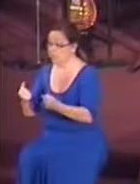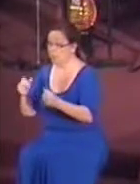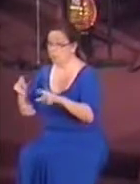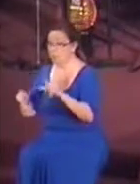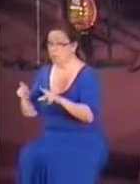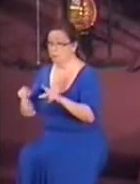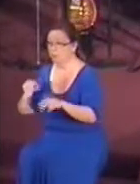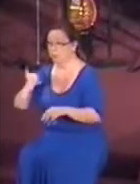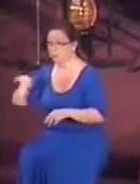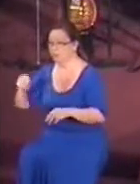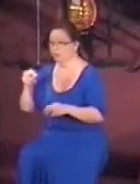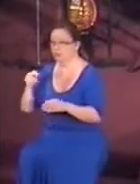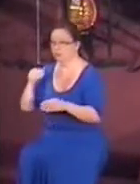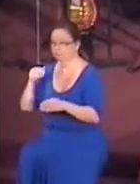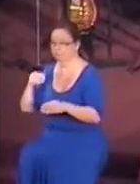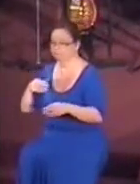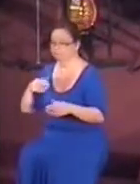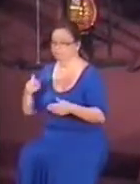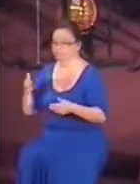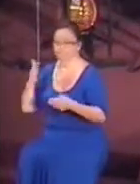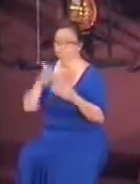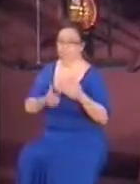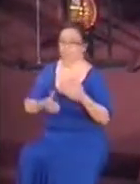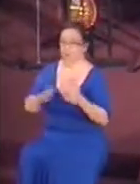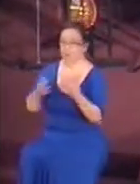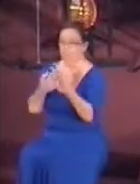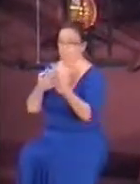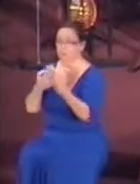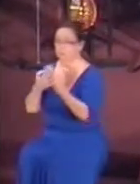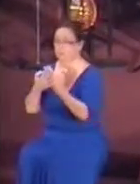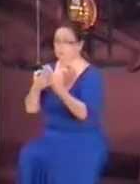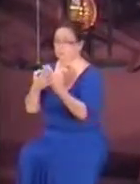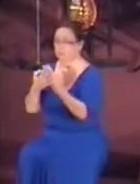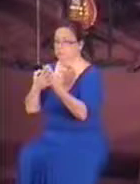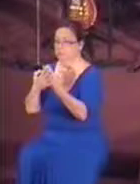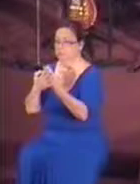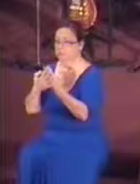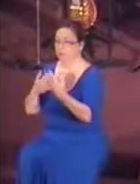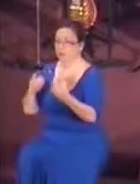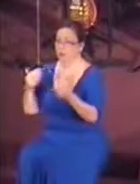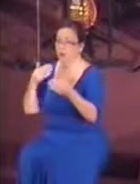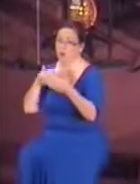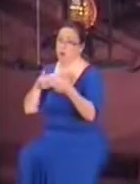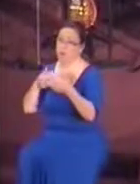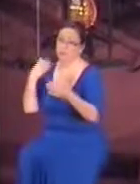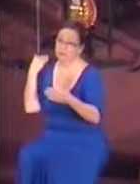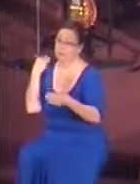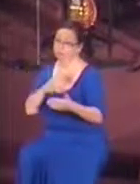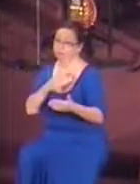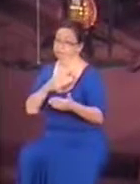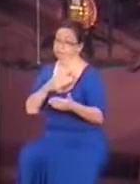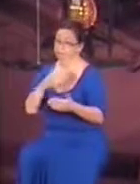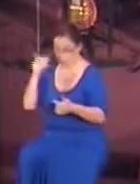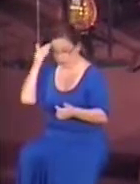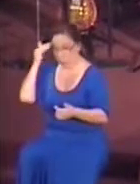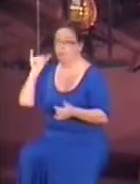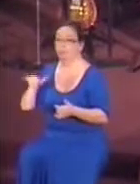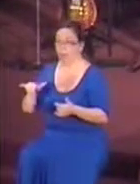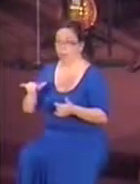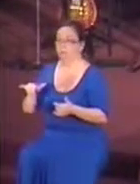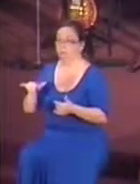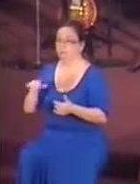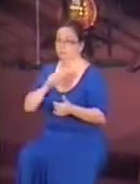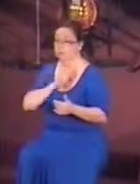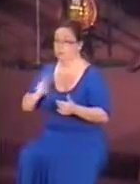And John ends up in prison, and he is literally probably days away from his head being removed from his body, and he knows this, right?